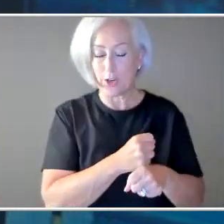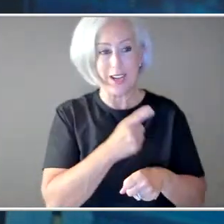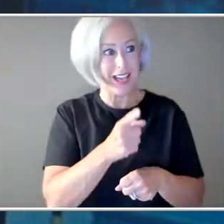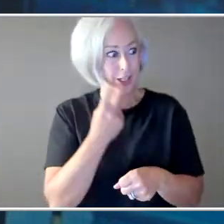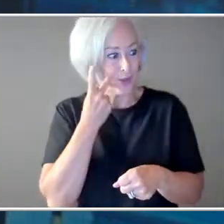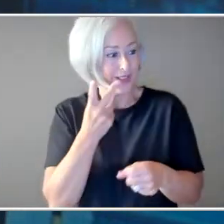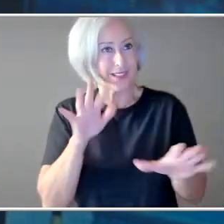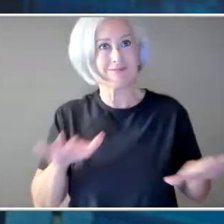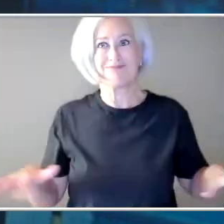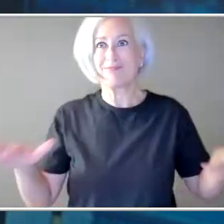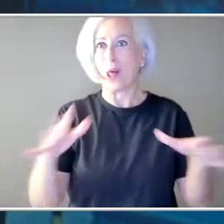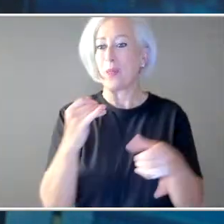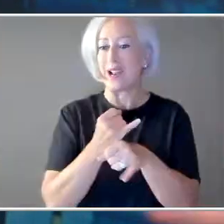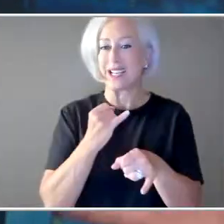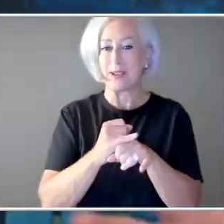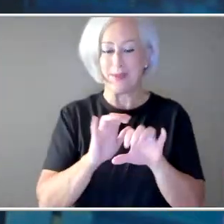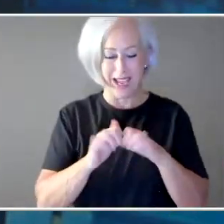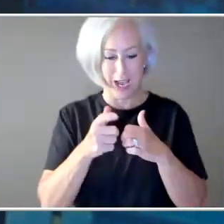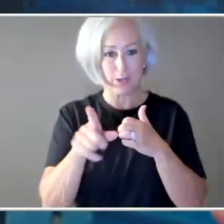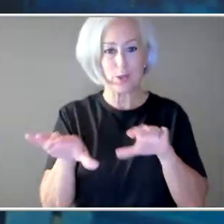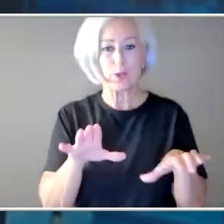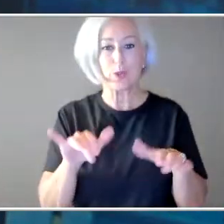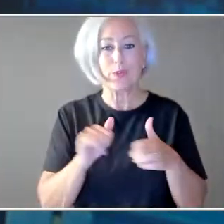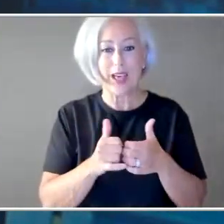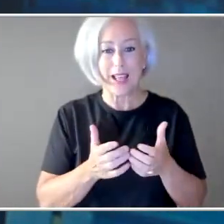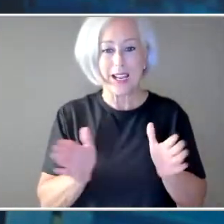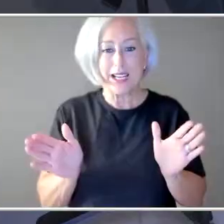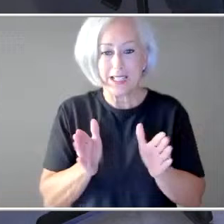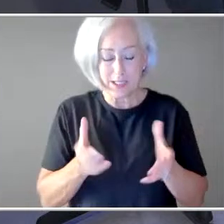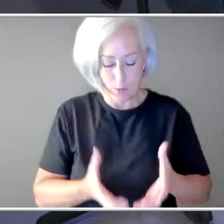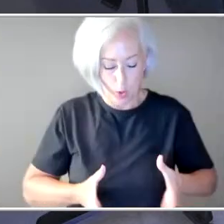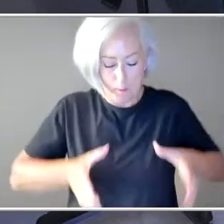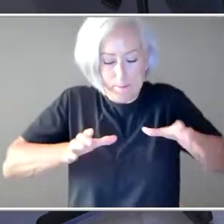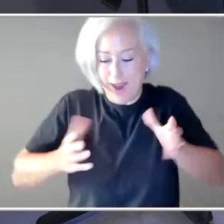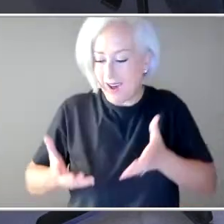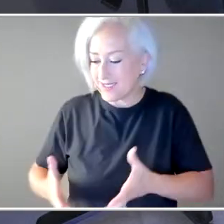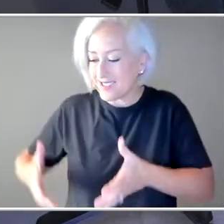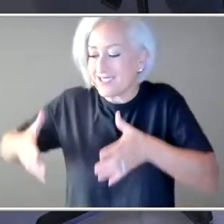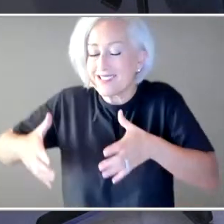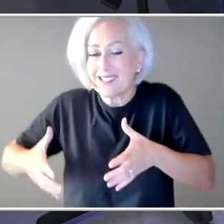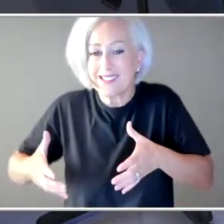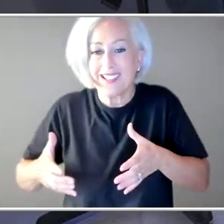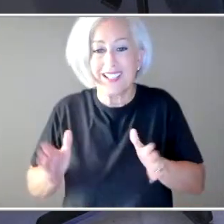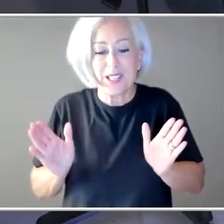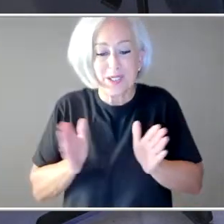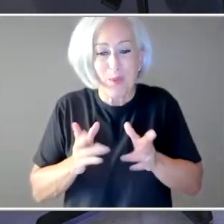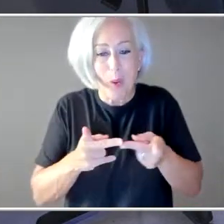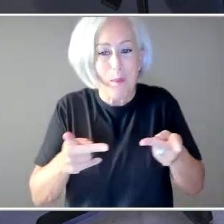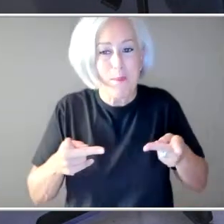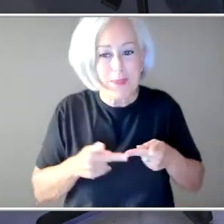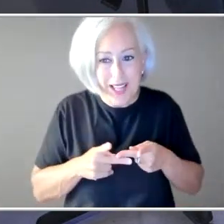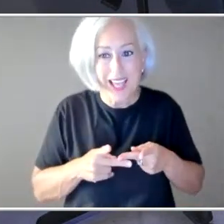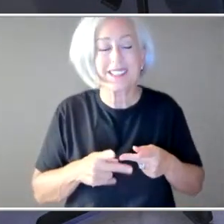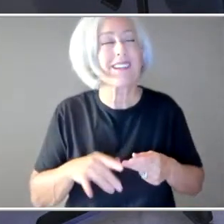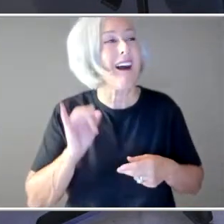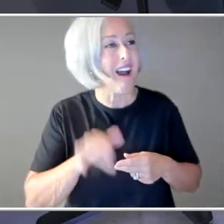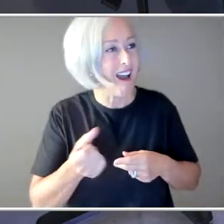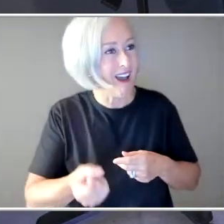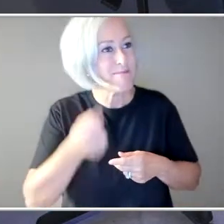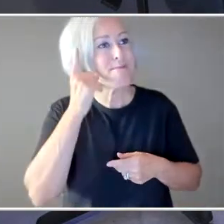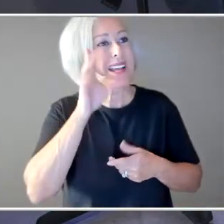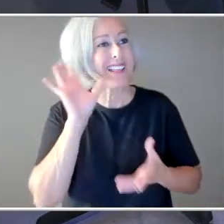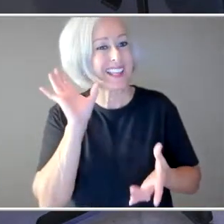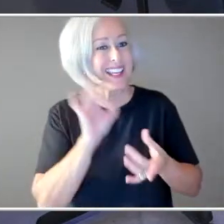simple pots. Yeah, that's in small places. Yeah, making that connection, because it all comes back down, like you said, to making it accessible